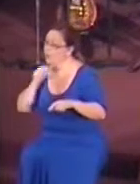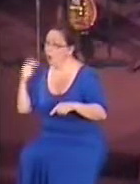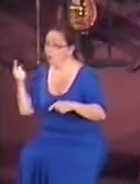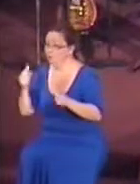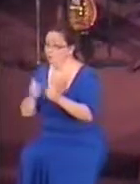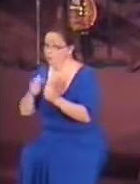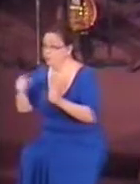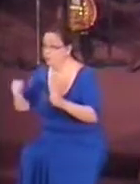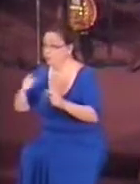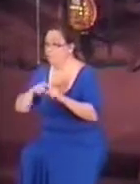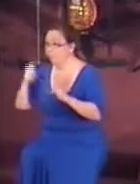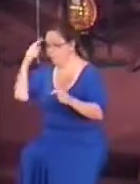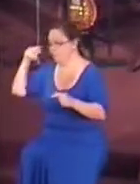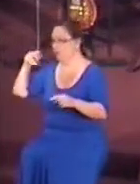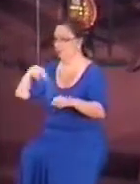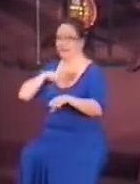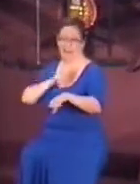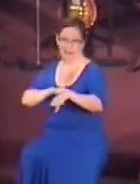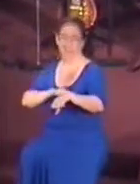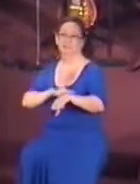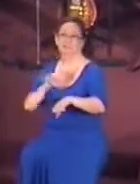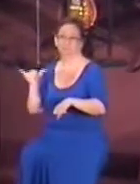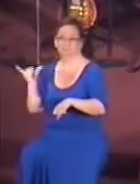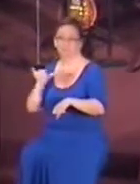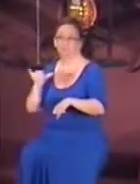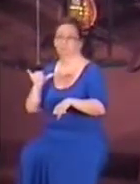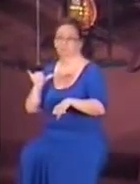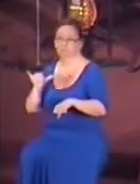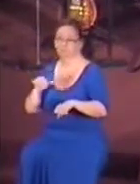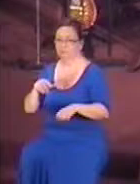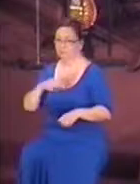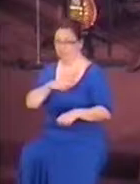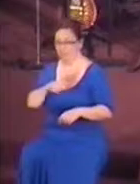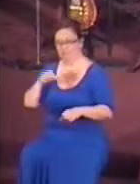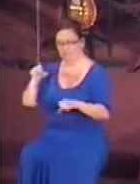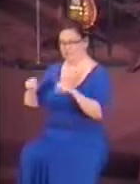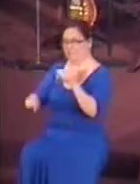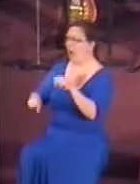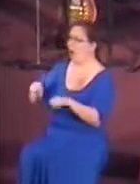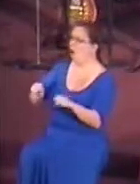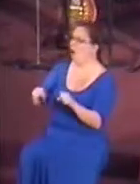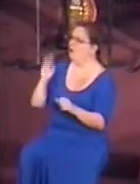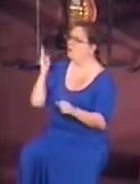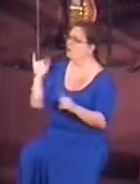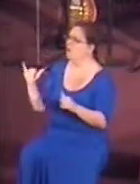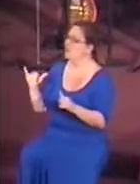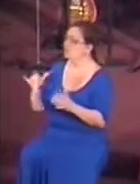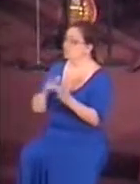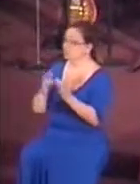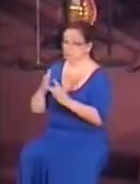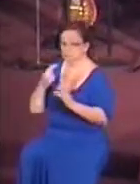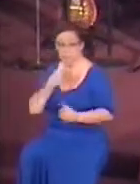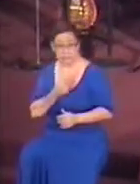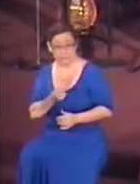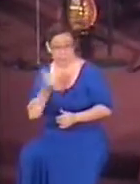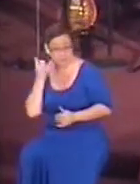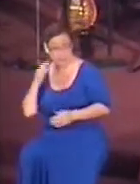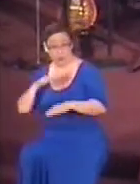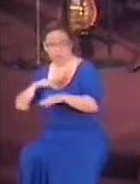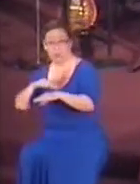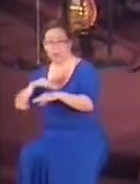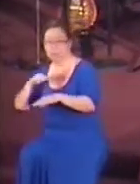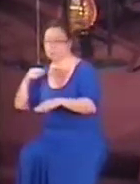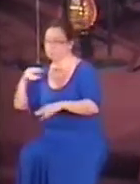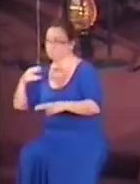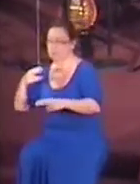nation. And so they have this incredible doubt. And it almost seems as like Jesus is saying, if you claim